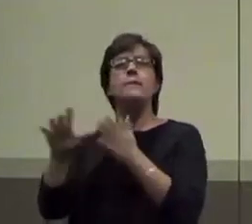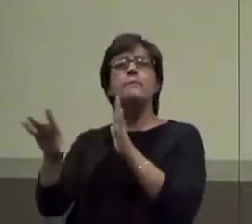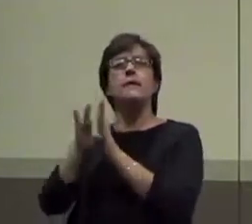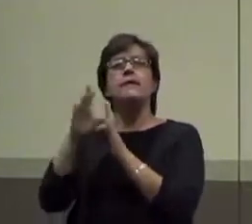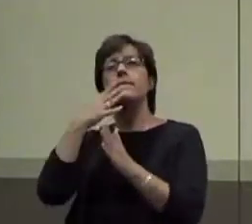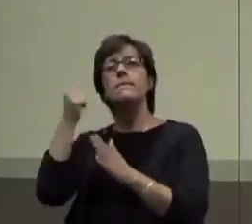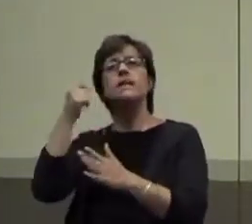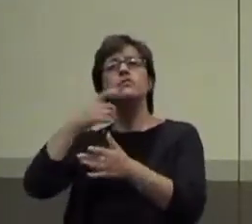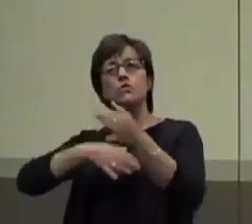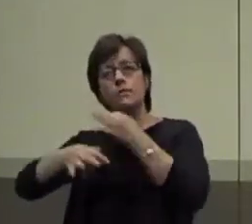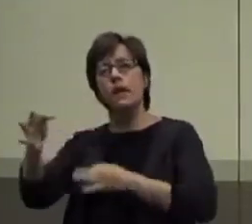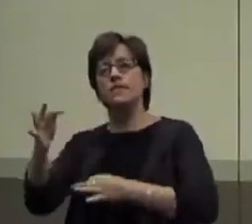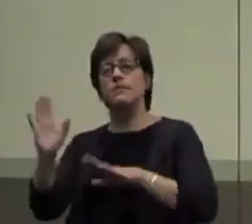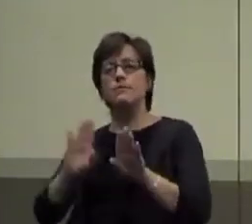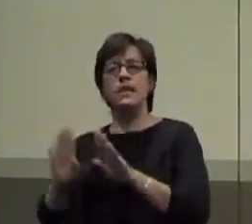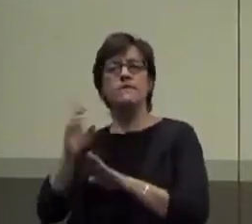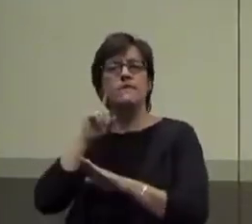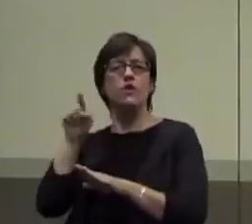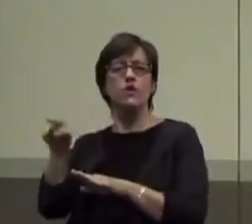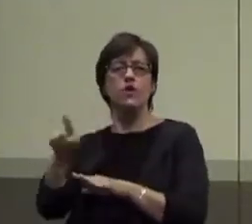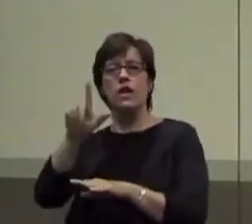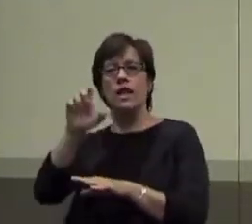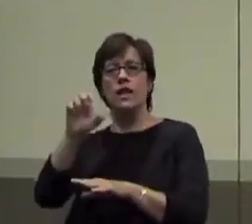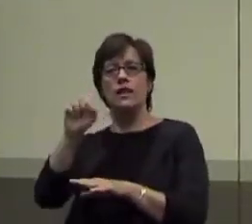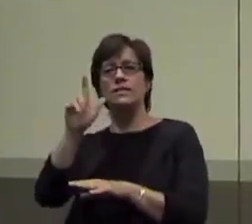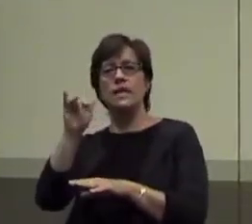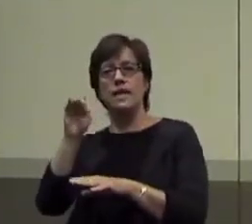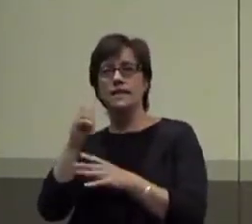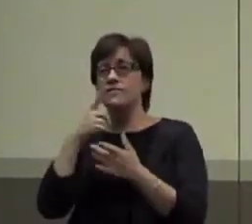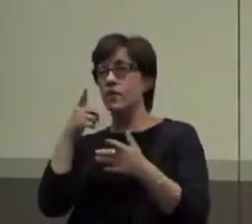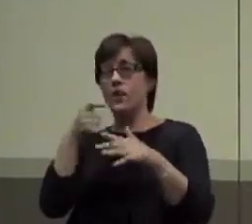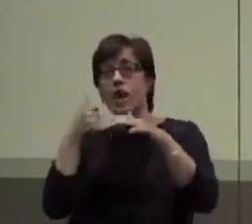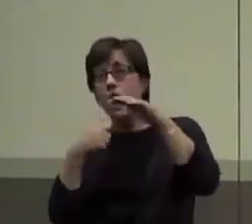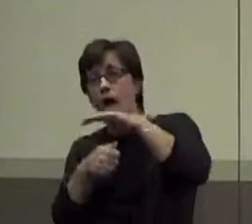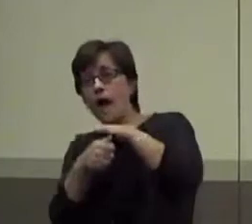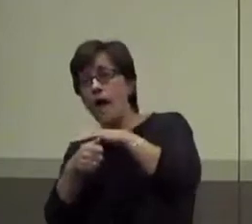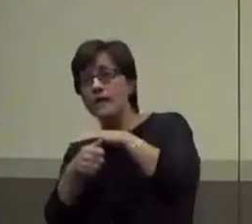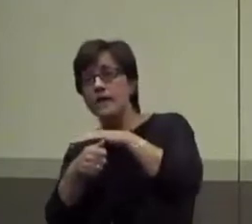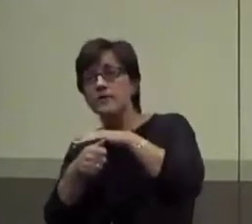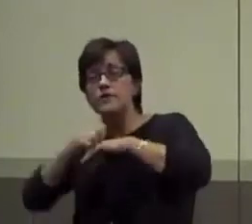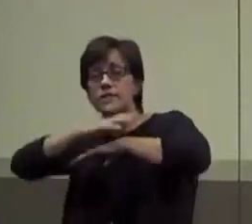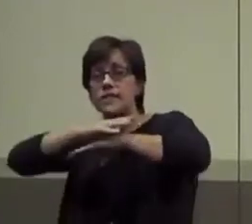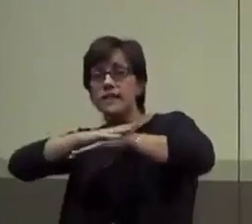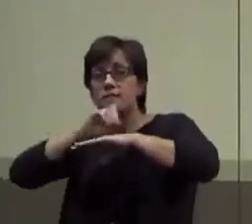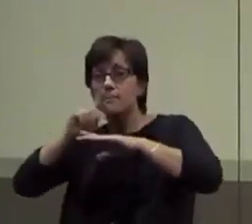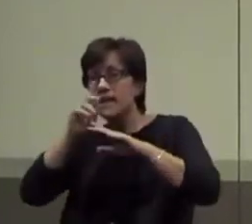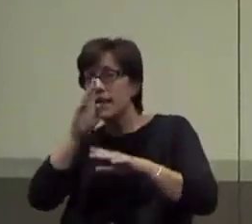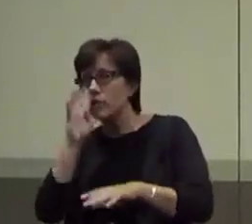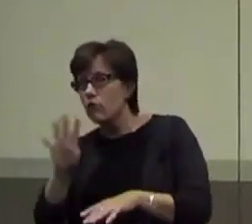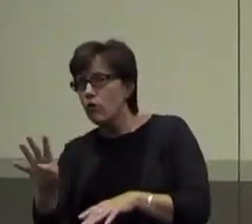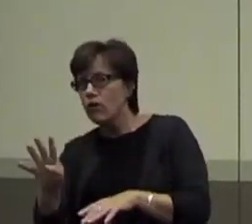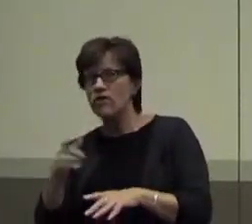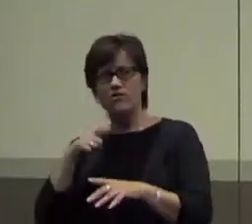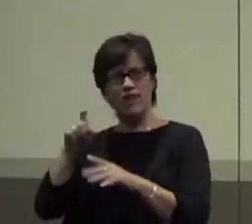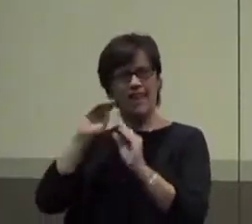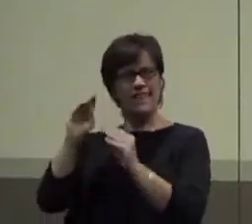okay? So hide under the desk and be ignored. Should I teach her how to do that?